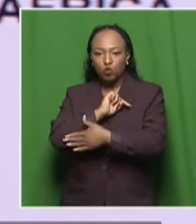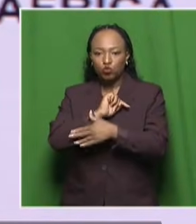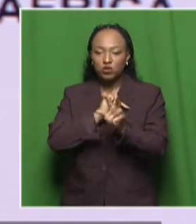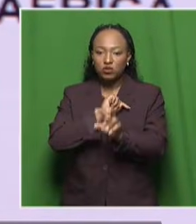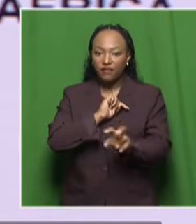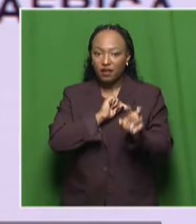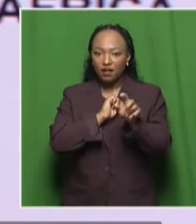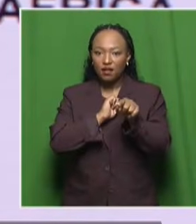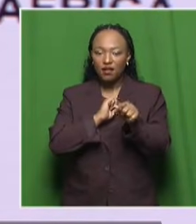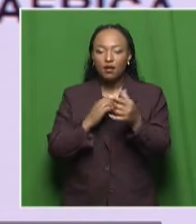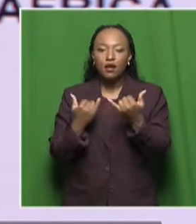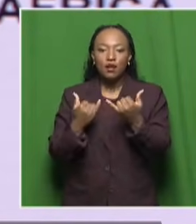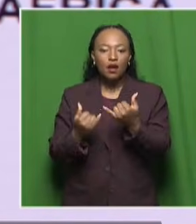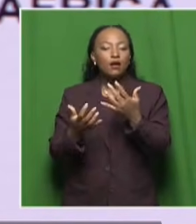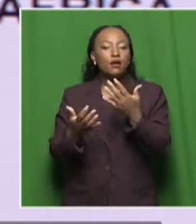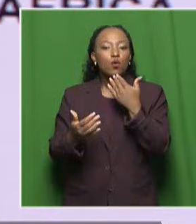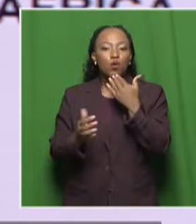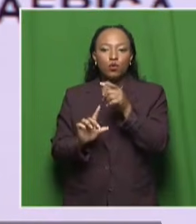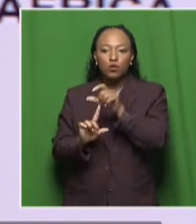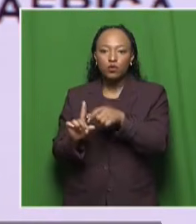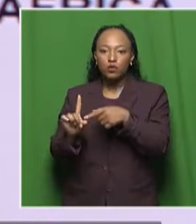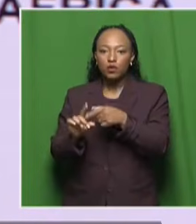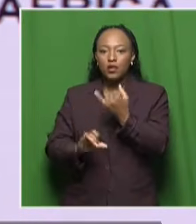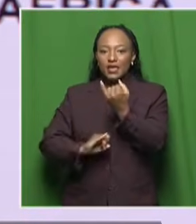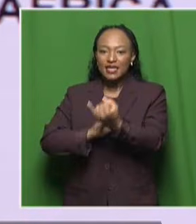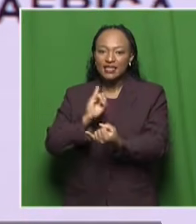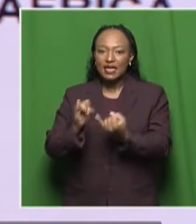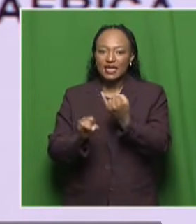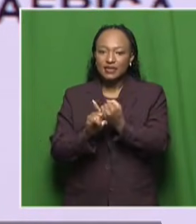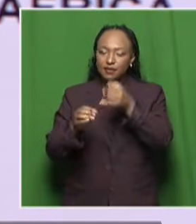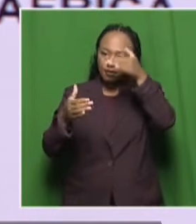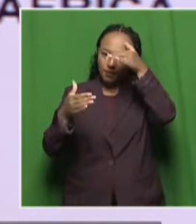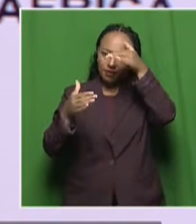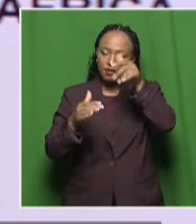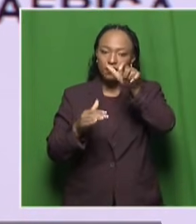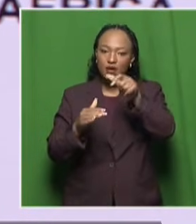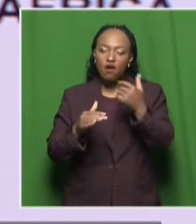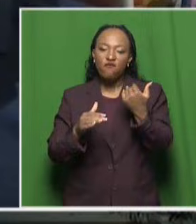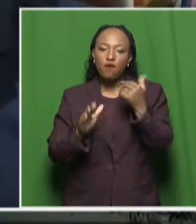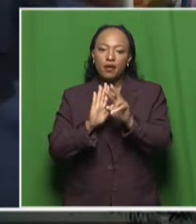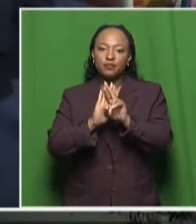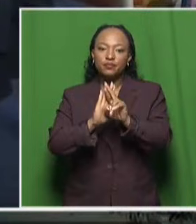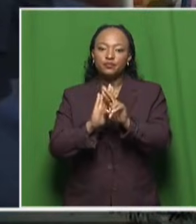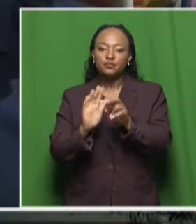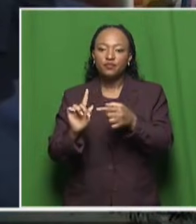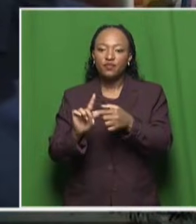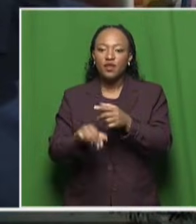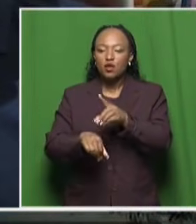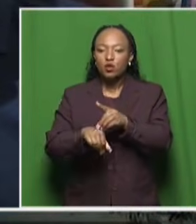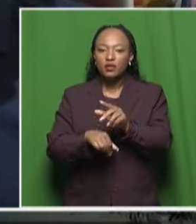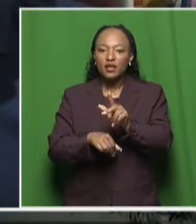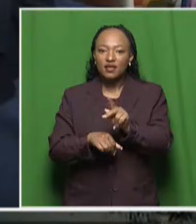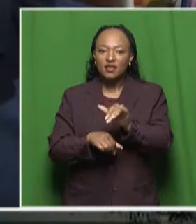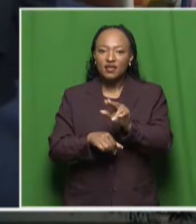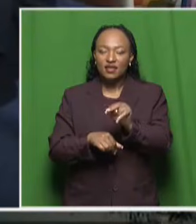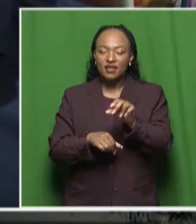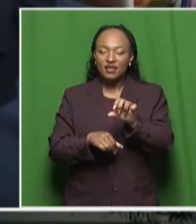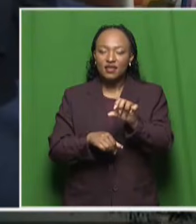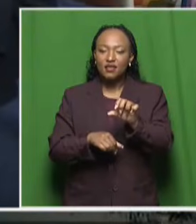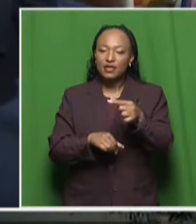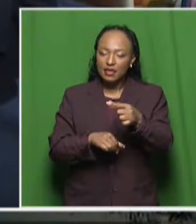matter, we joined now by international relations expert and former ambassador, Dr. Kingsley Makhubele. Dr.